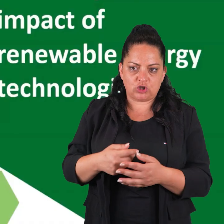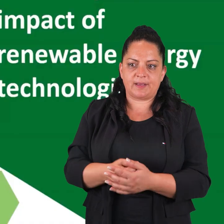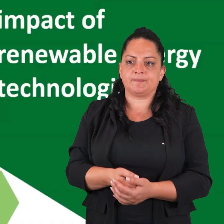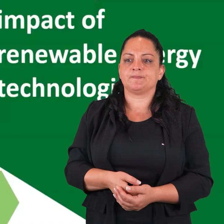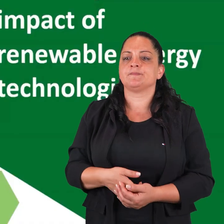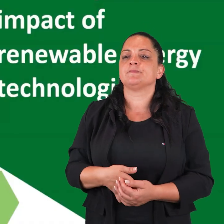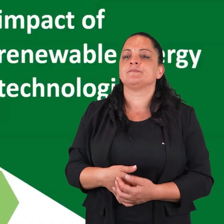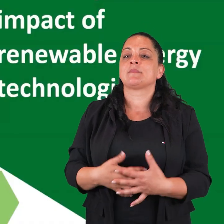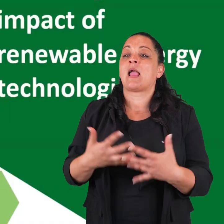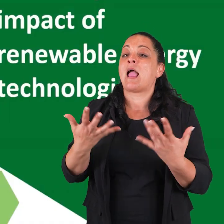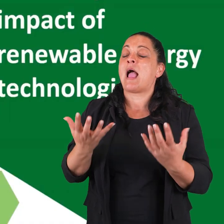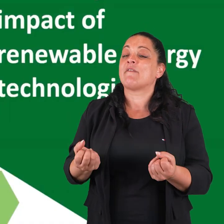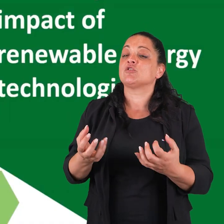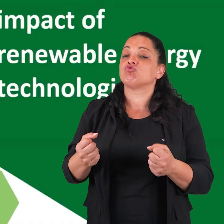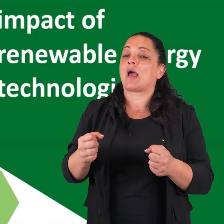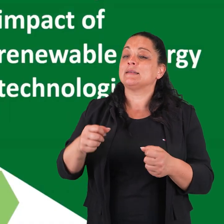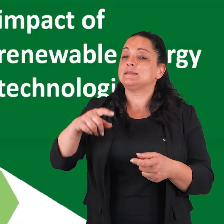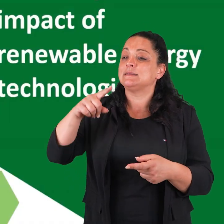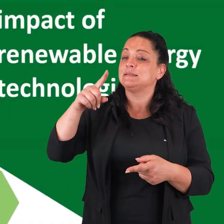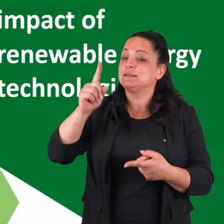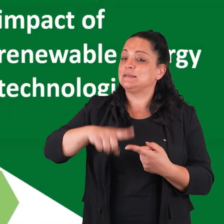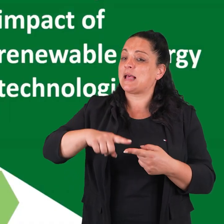in independent way, so that